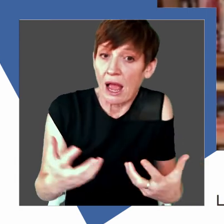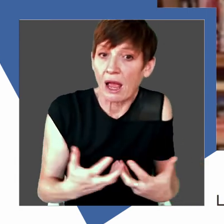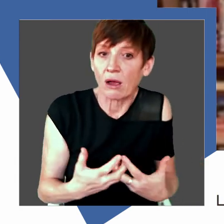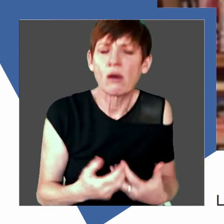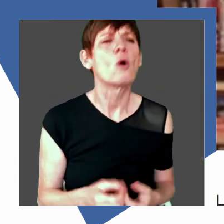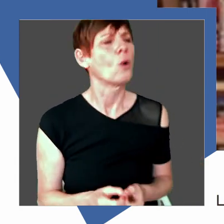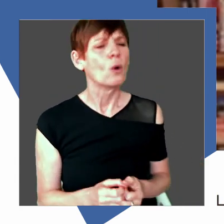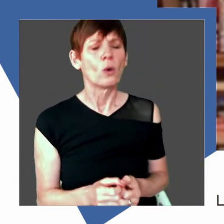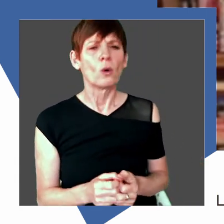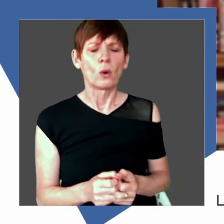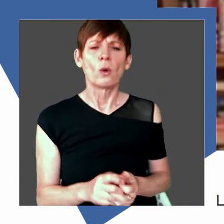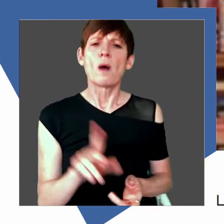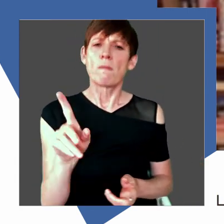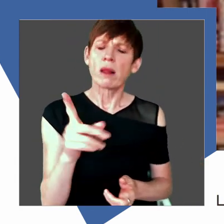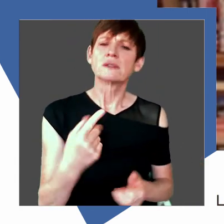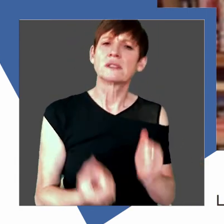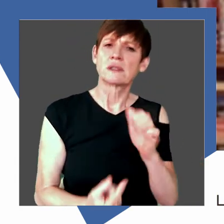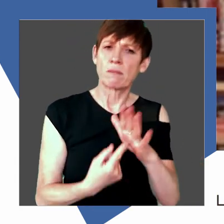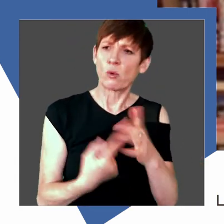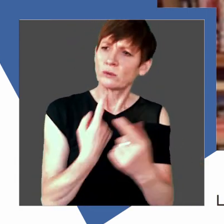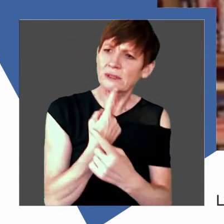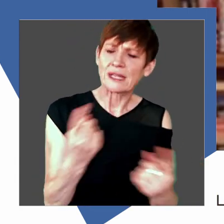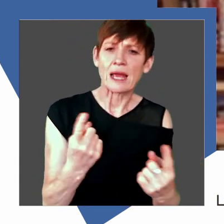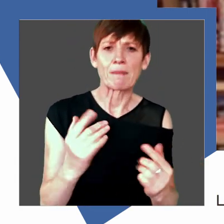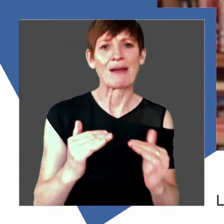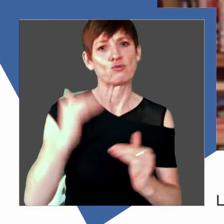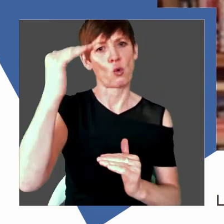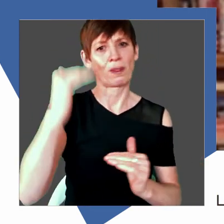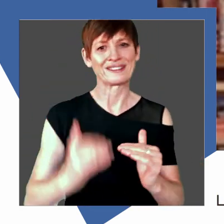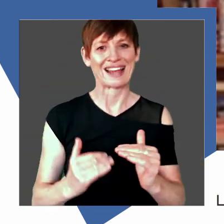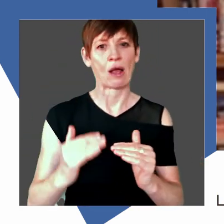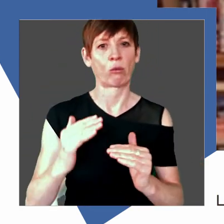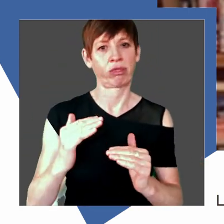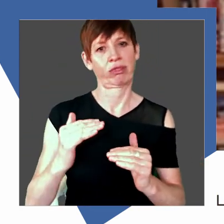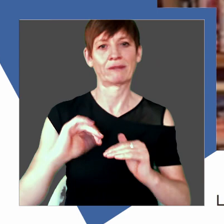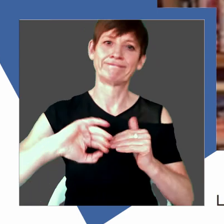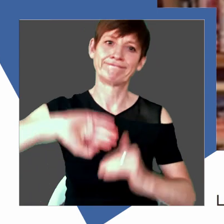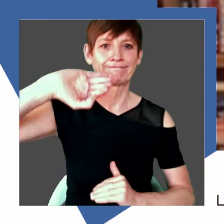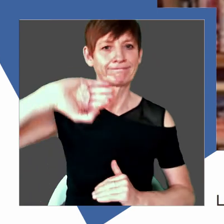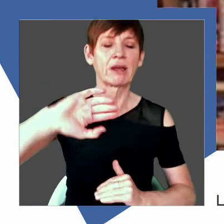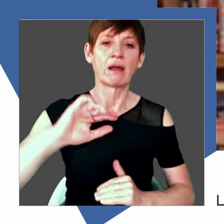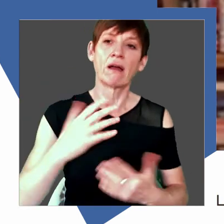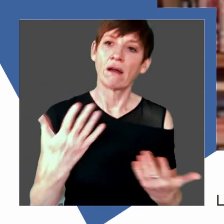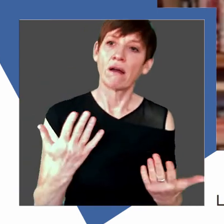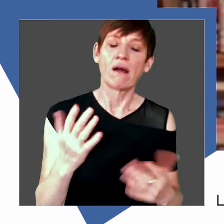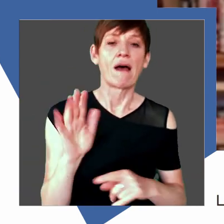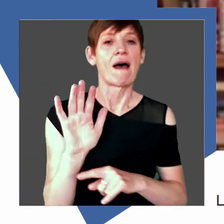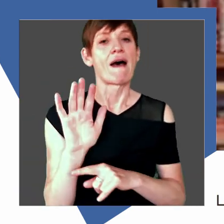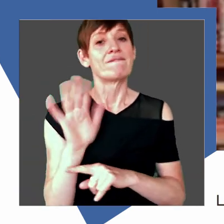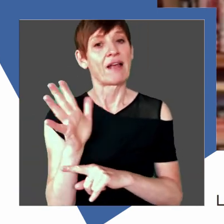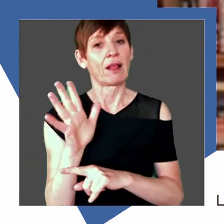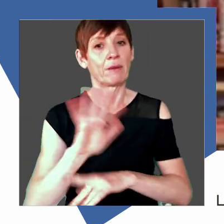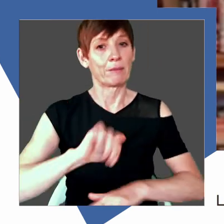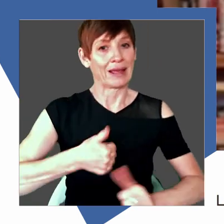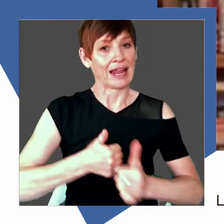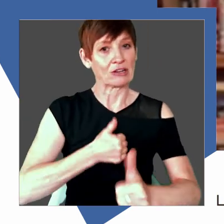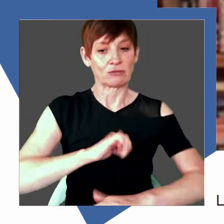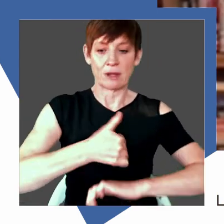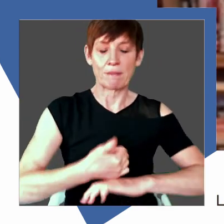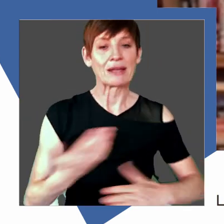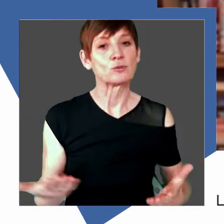about the kind of the north-south divide. The film industry is based in London, and people feel an overwhelming pressure to move to